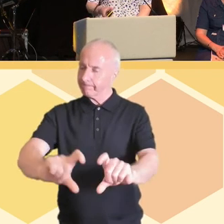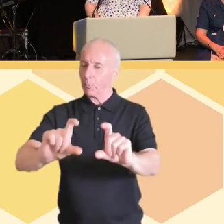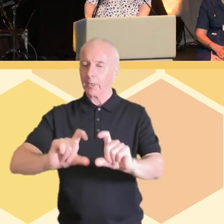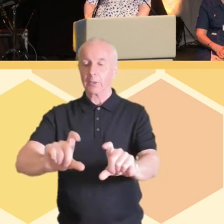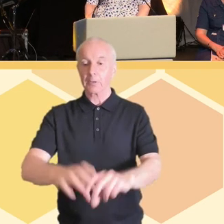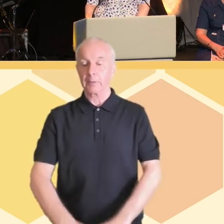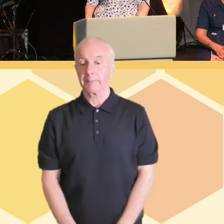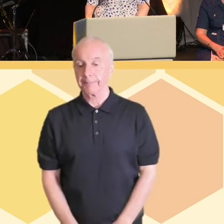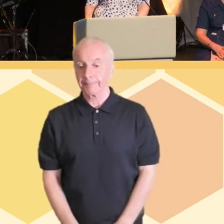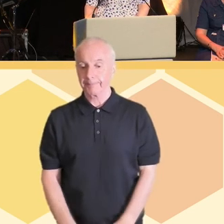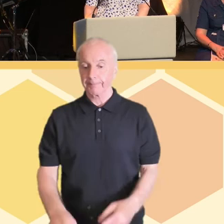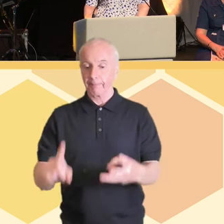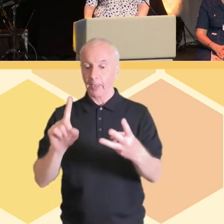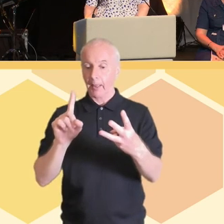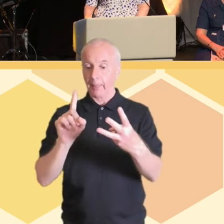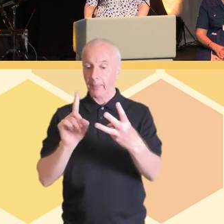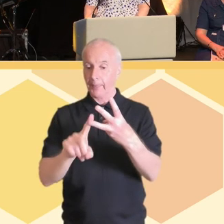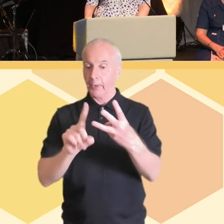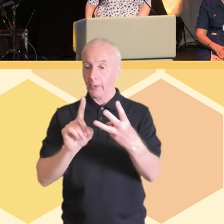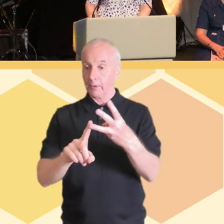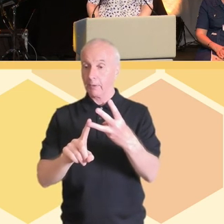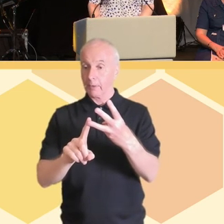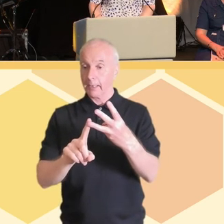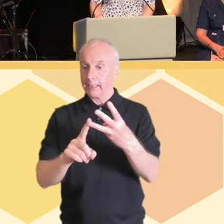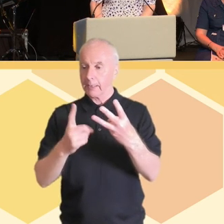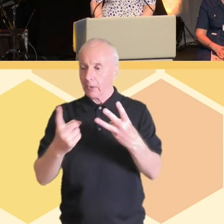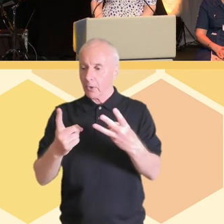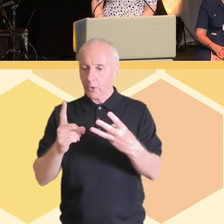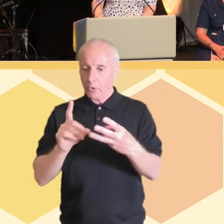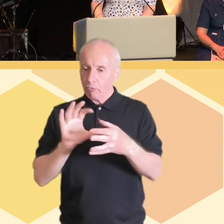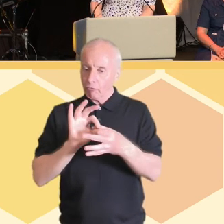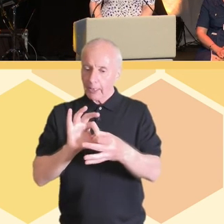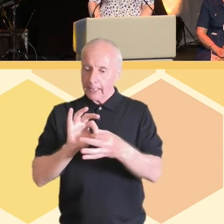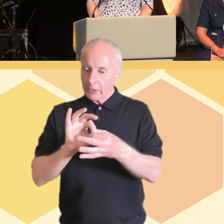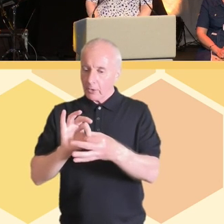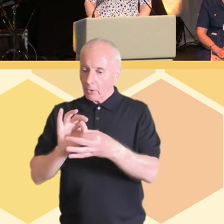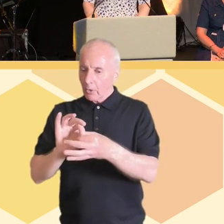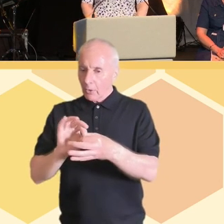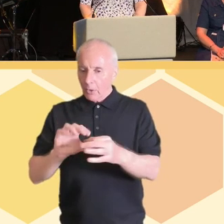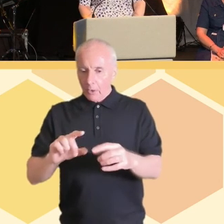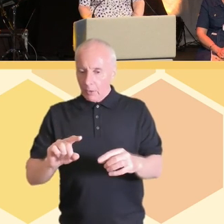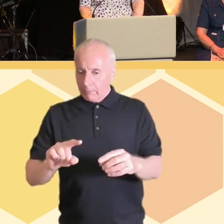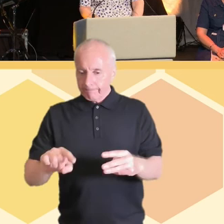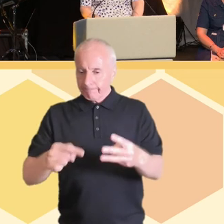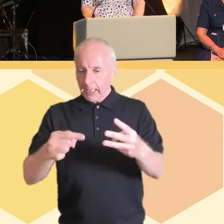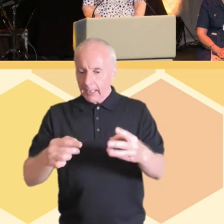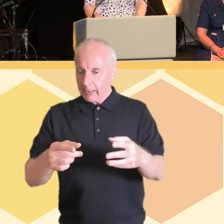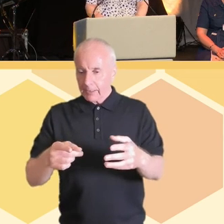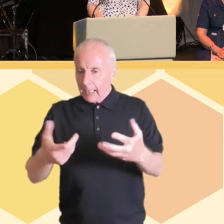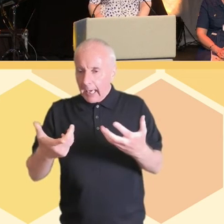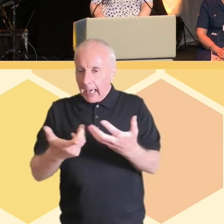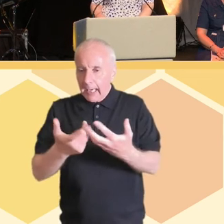My final challenge is the relational challenge. How we hold those areas where